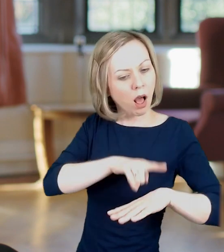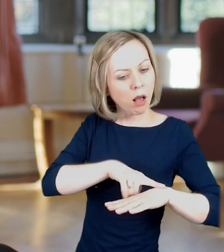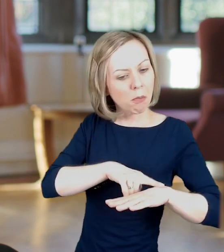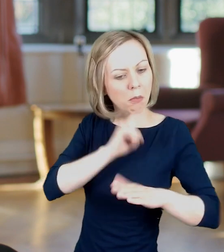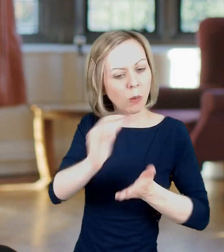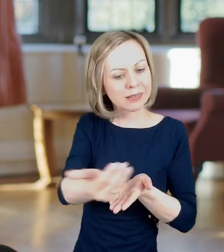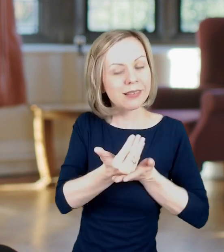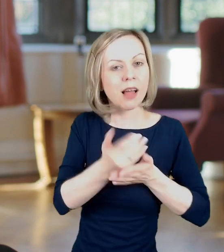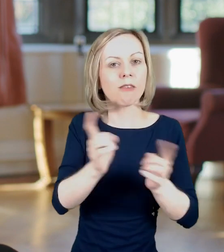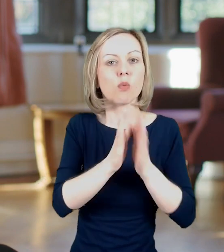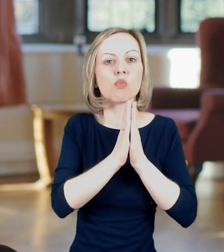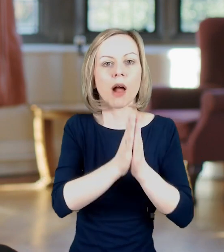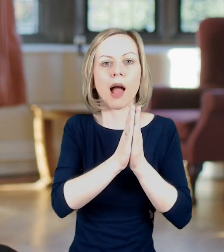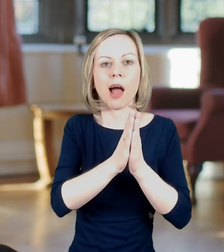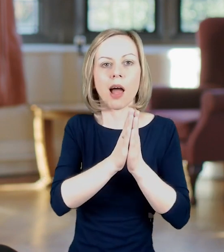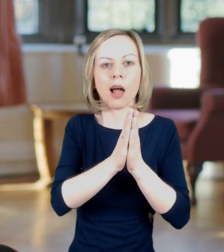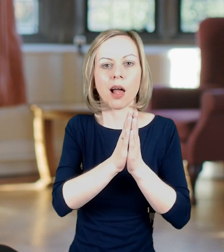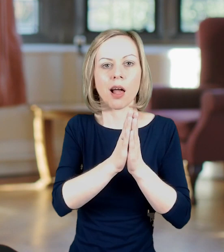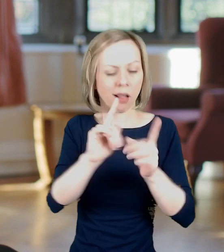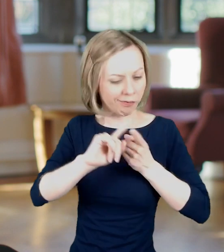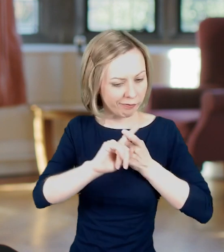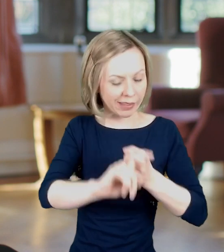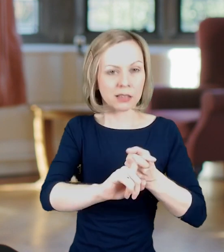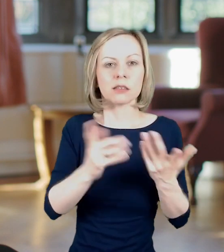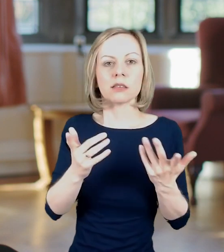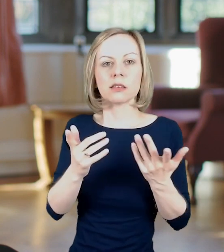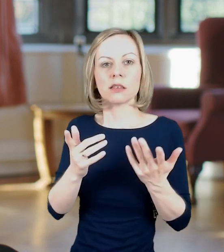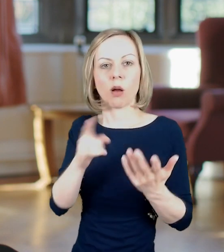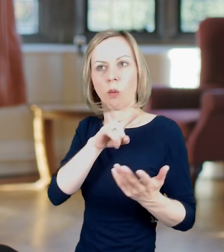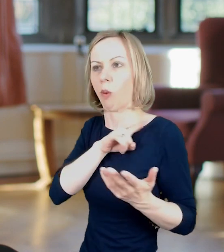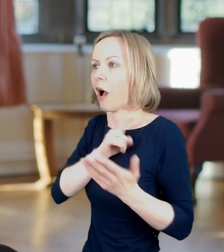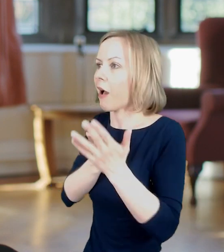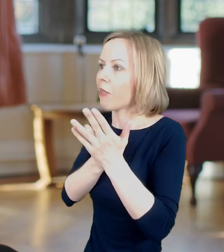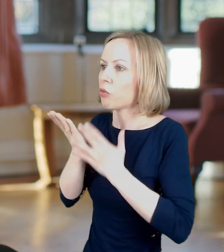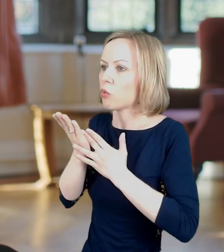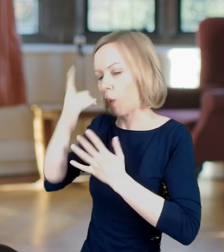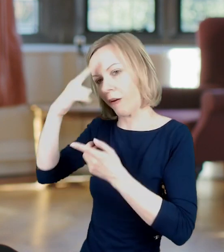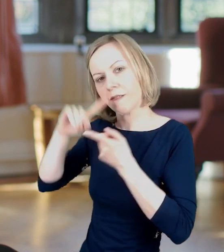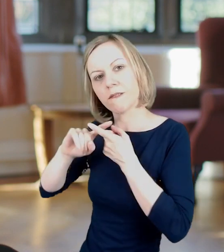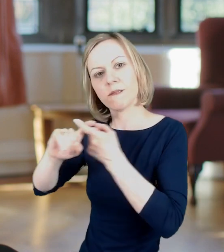because it is through that faithfulness, through sticking to